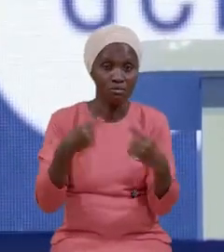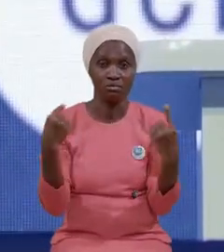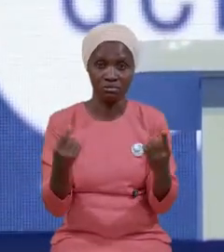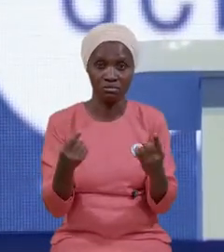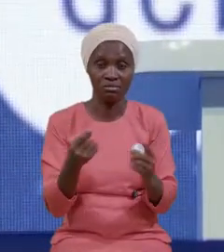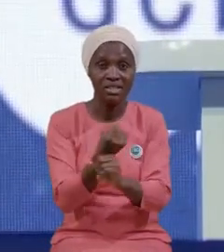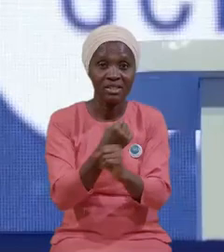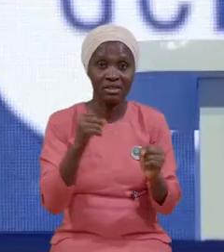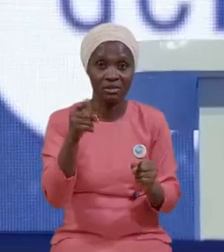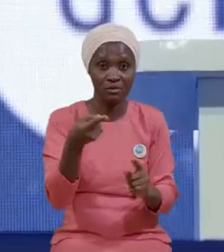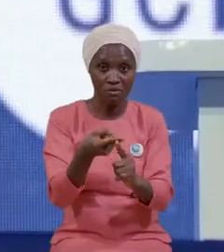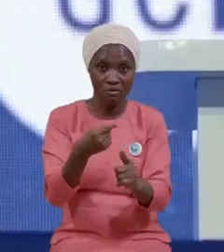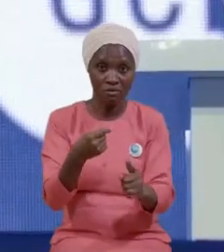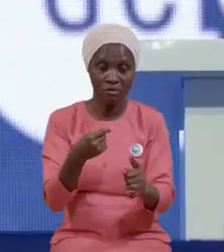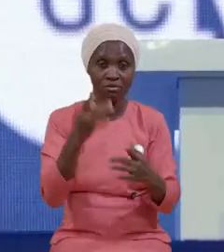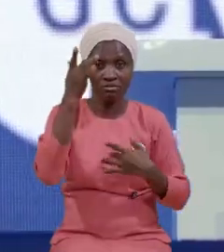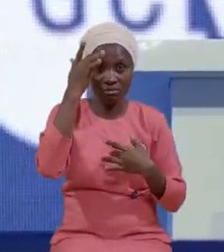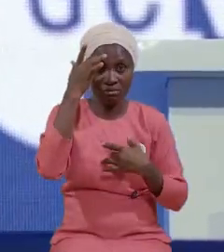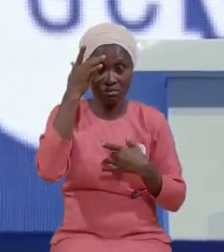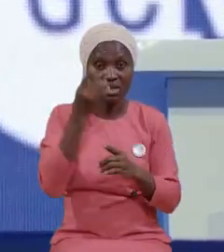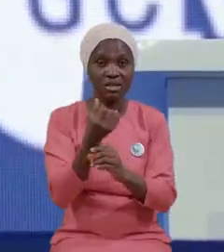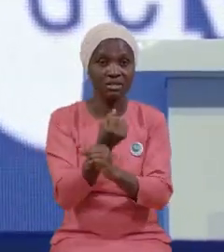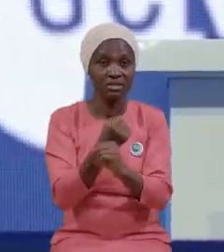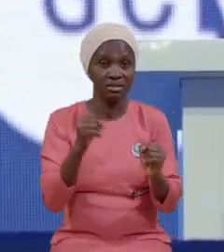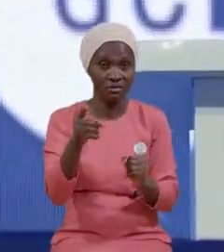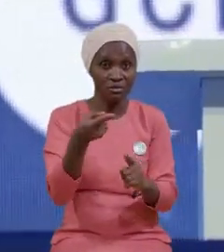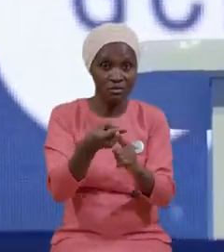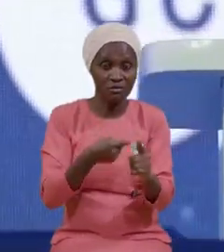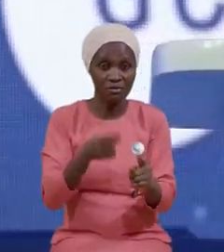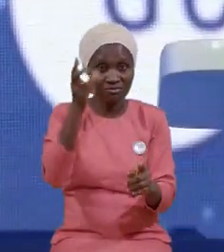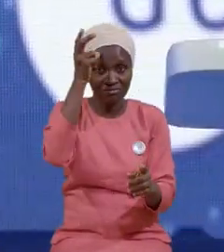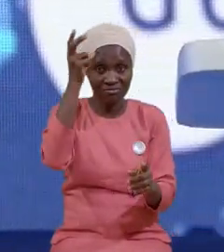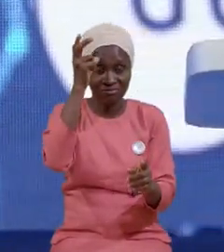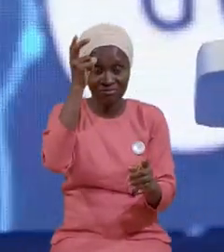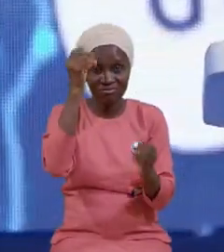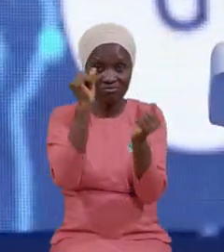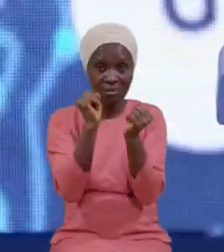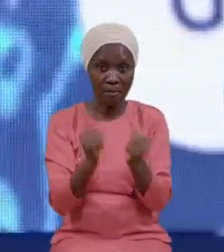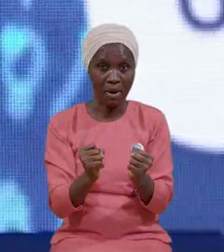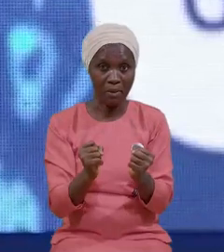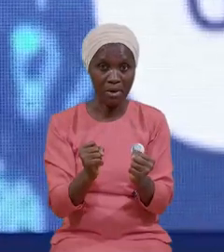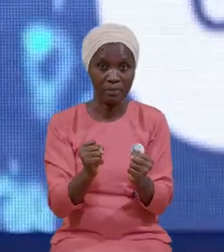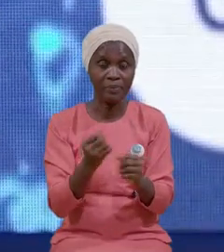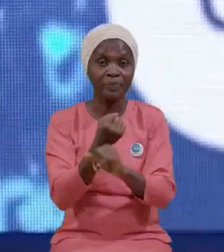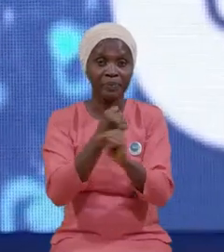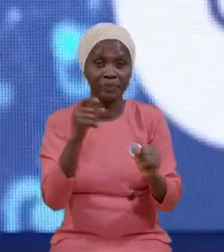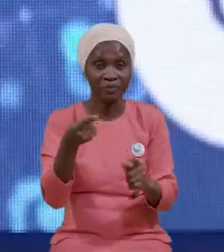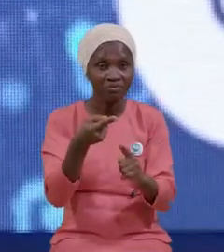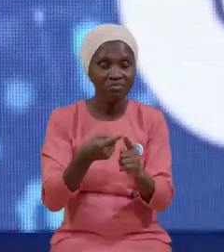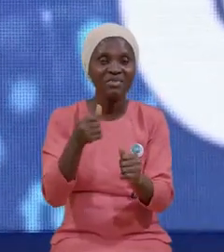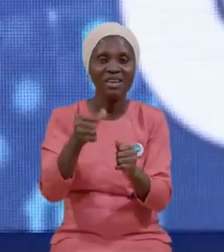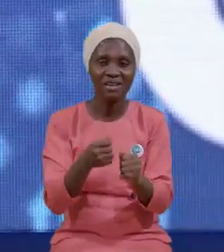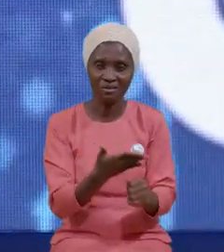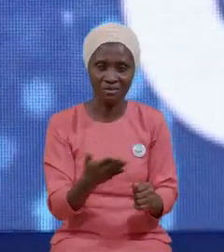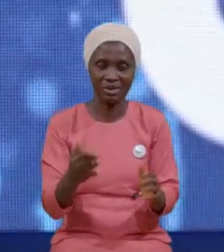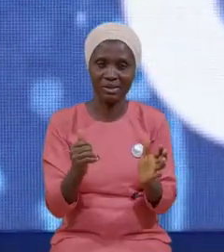from sickness, save you from satanic power, save you from every sin that